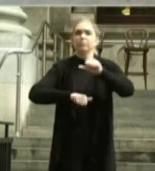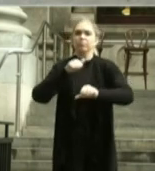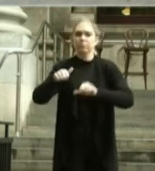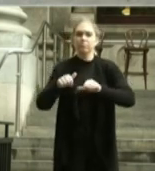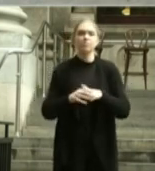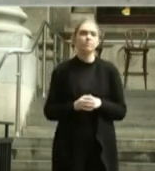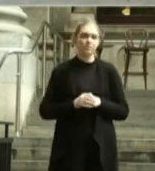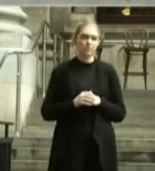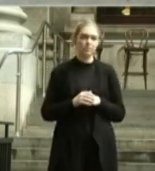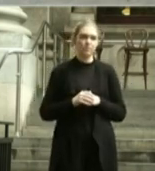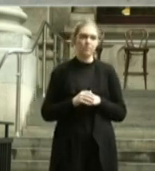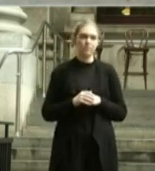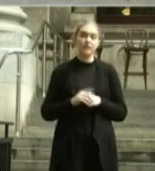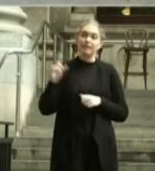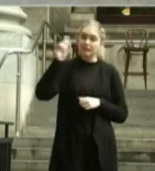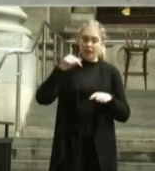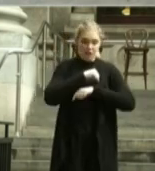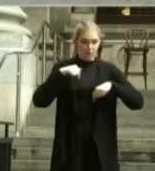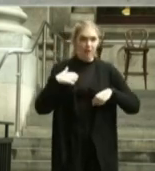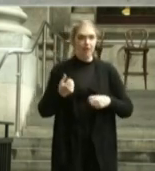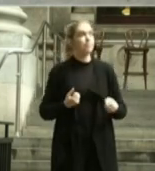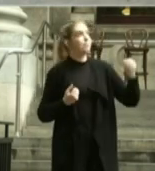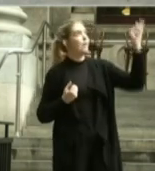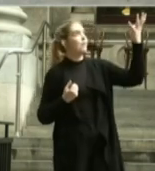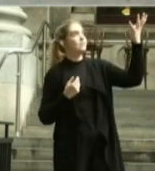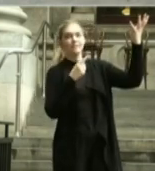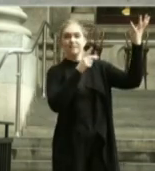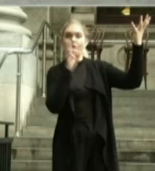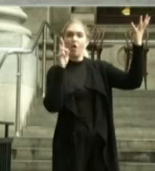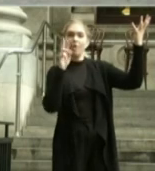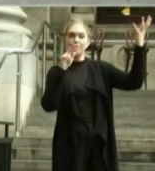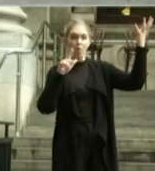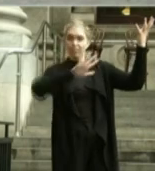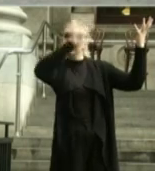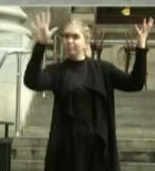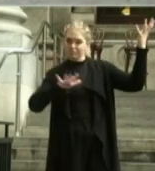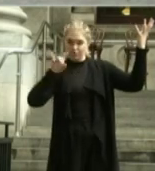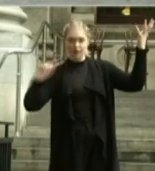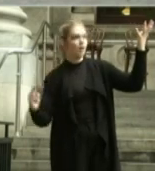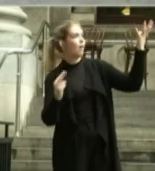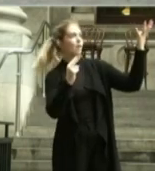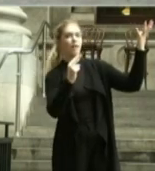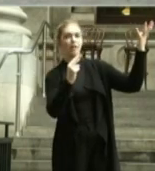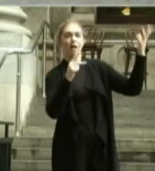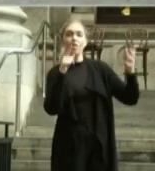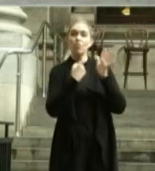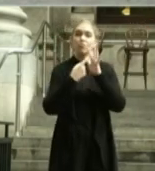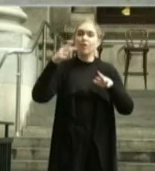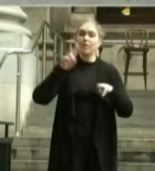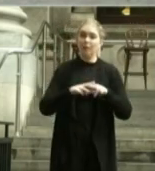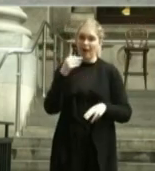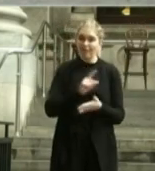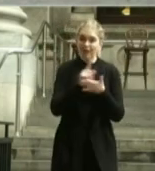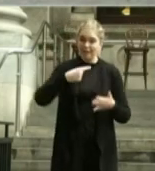telling. Today, we've lit a beacon of hope for the rest of the nation. The referendum that will be held later this